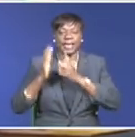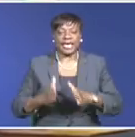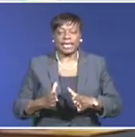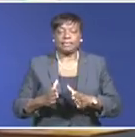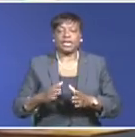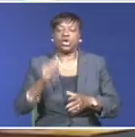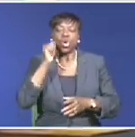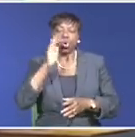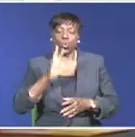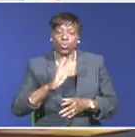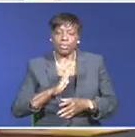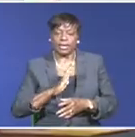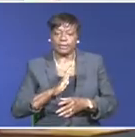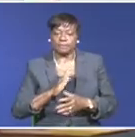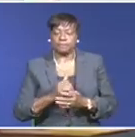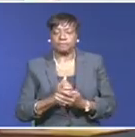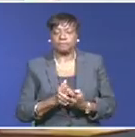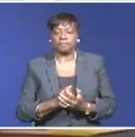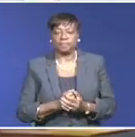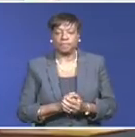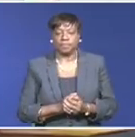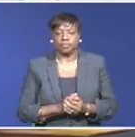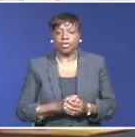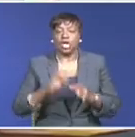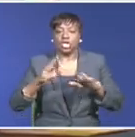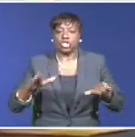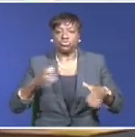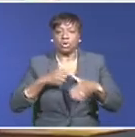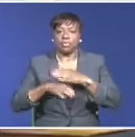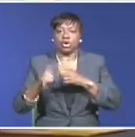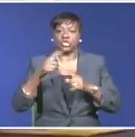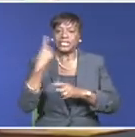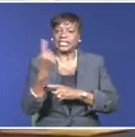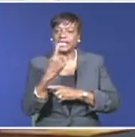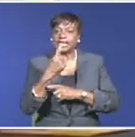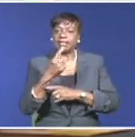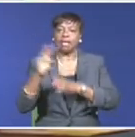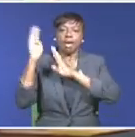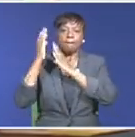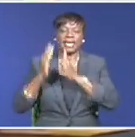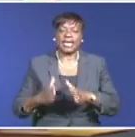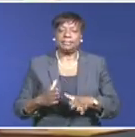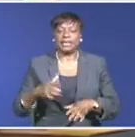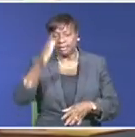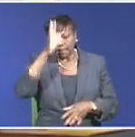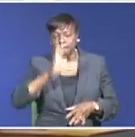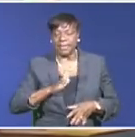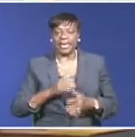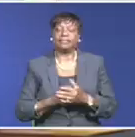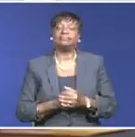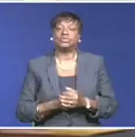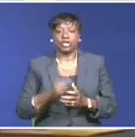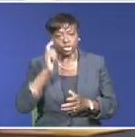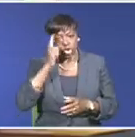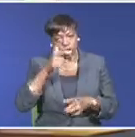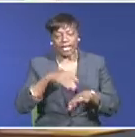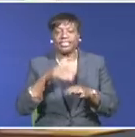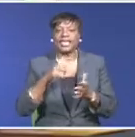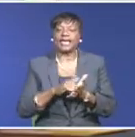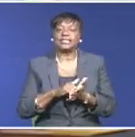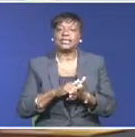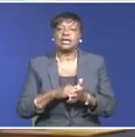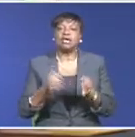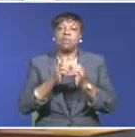of earlier chats and has seemingly gone. Children born to a single Bahamian male, we need to look at that whole issue. But